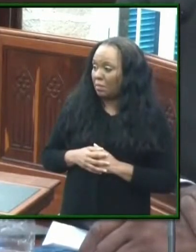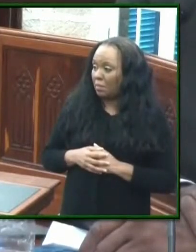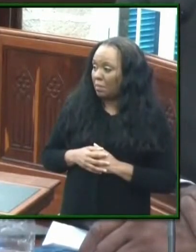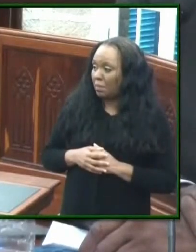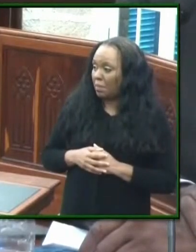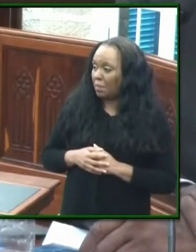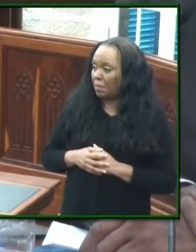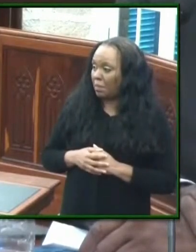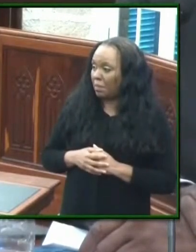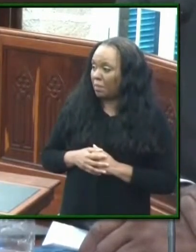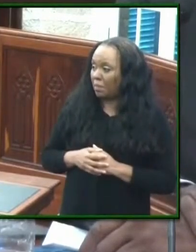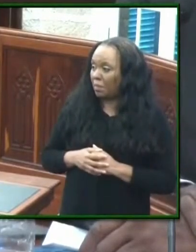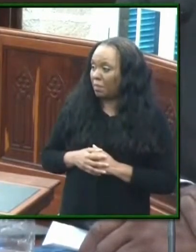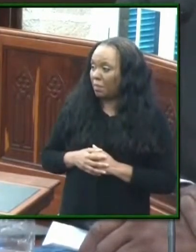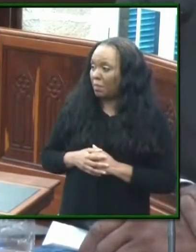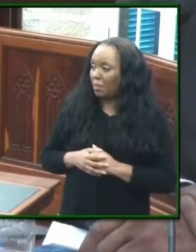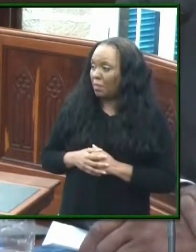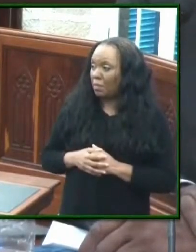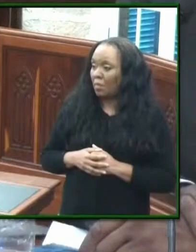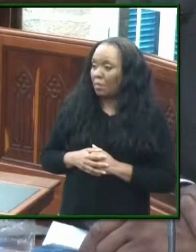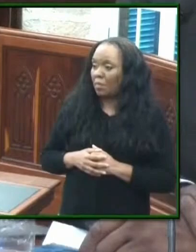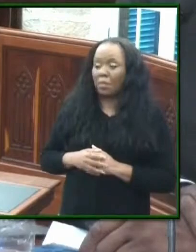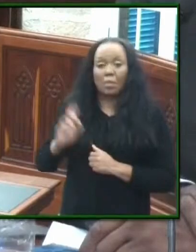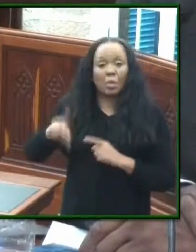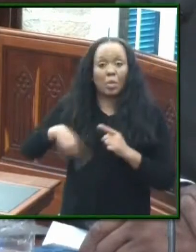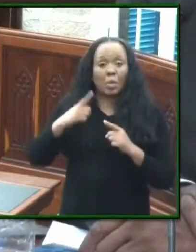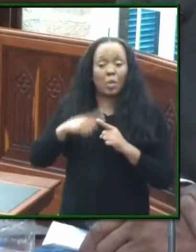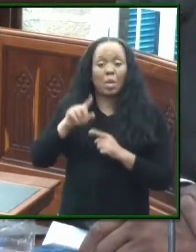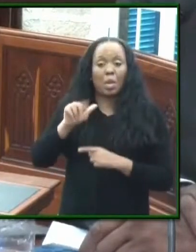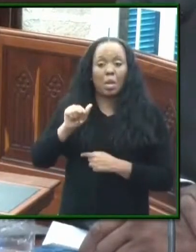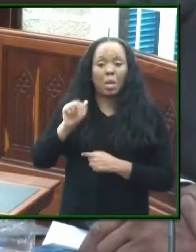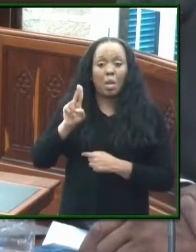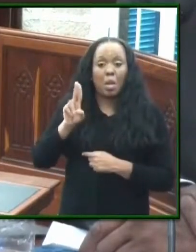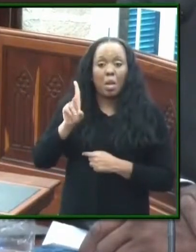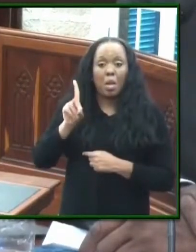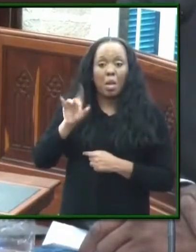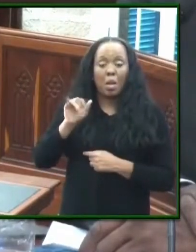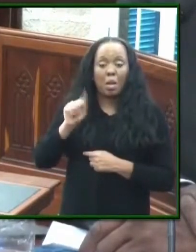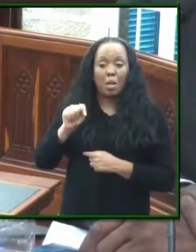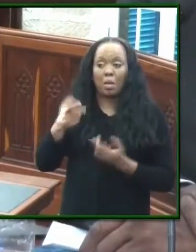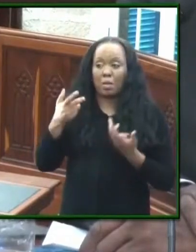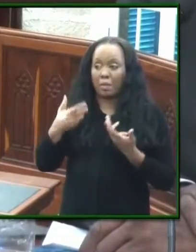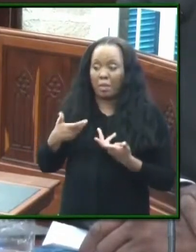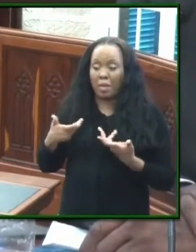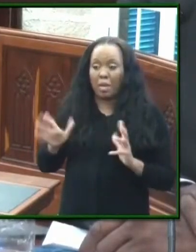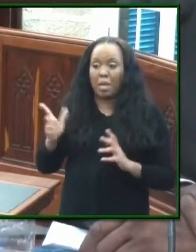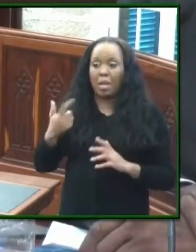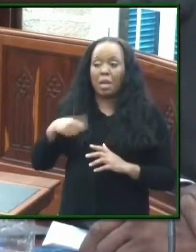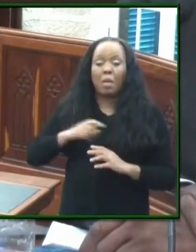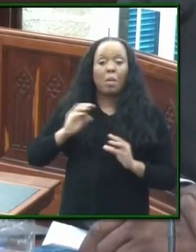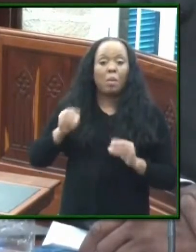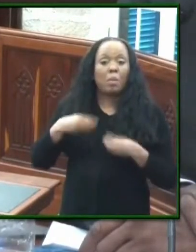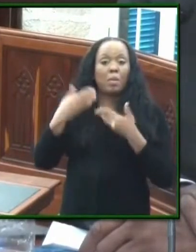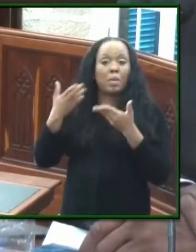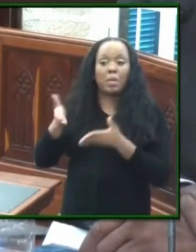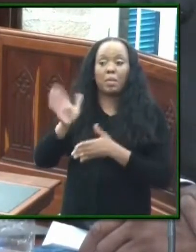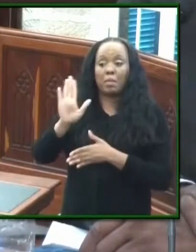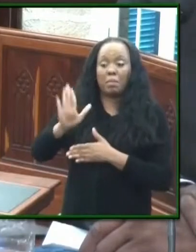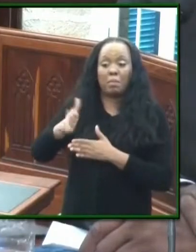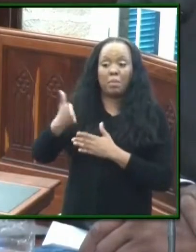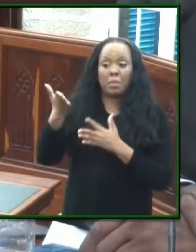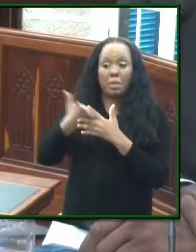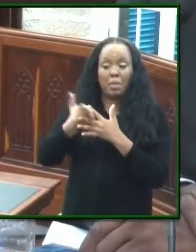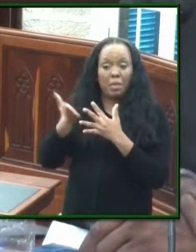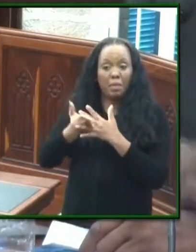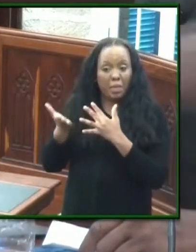after the Auditor General, we have given him the leeway to have the files to do what he wants to do with them, to assess